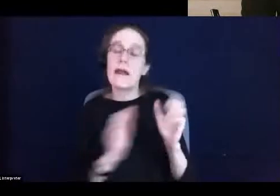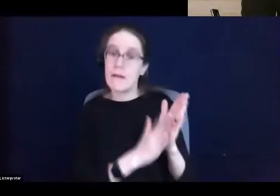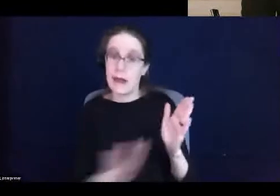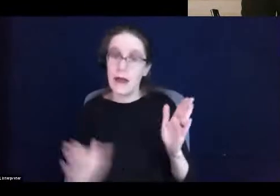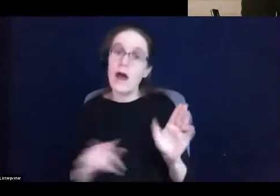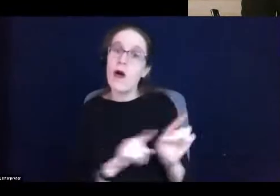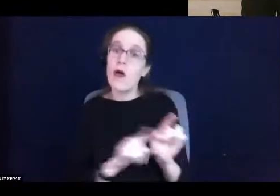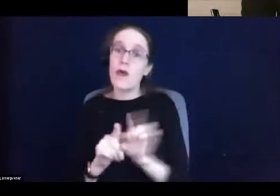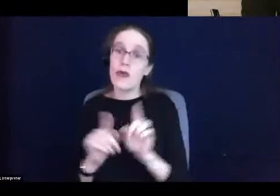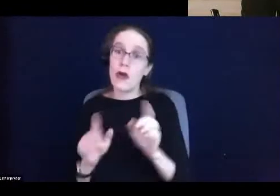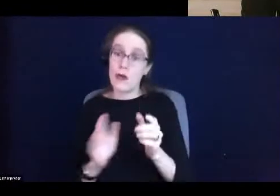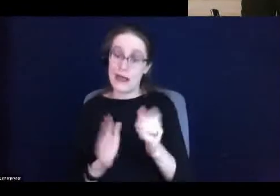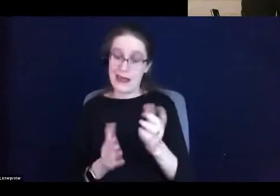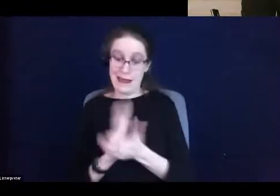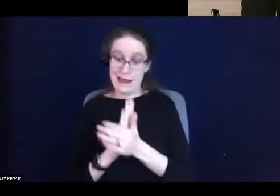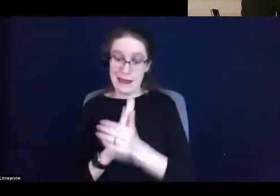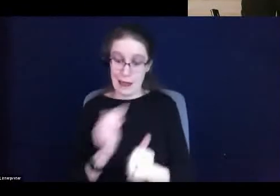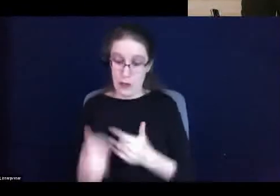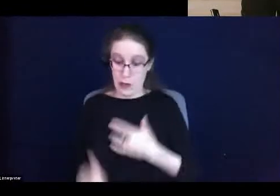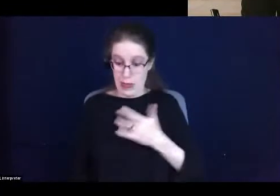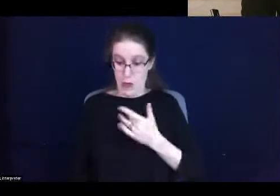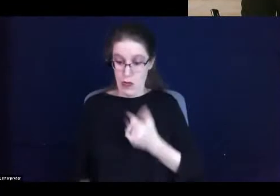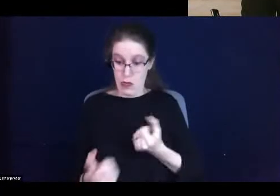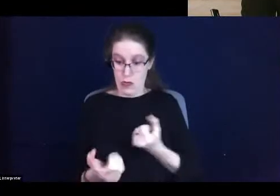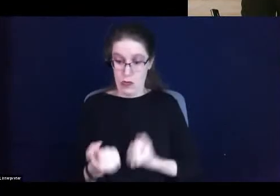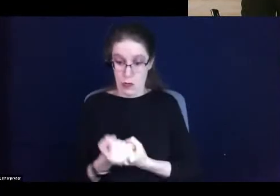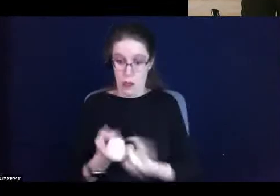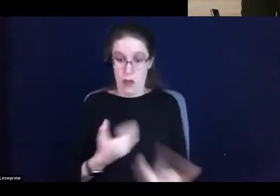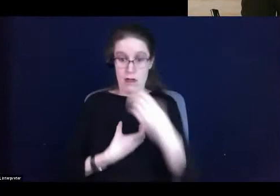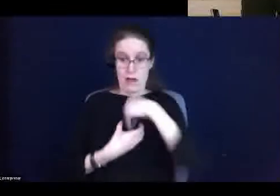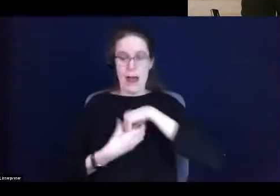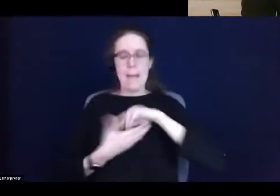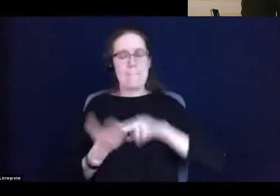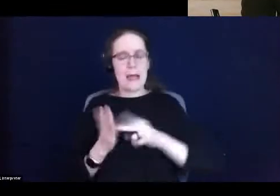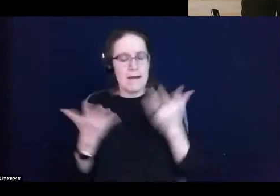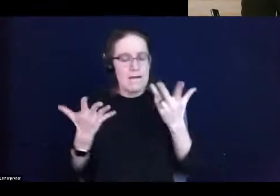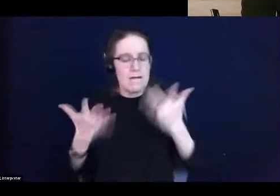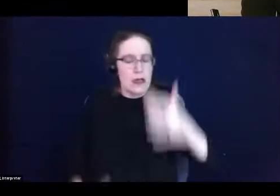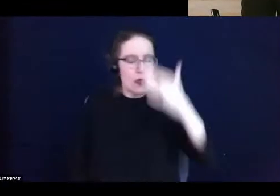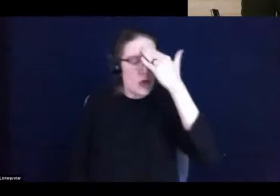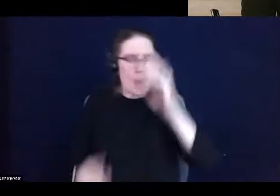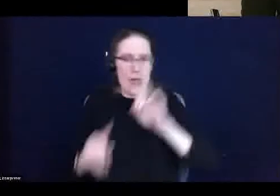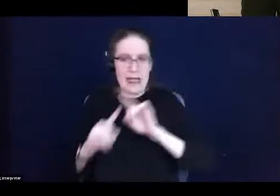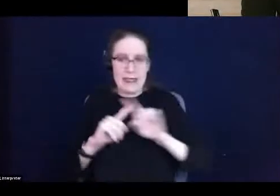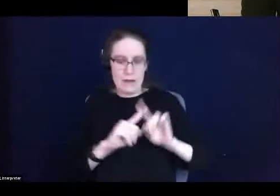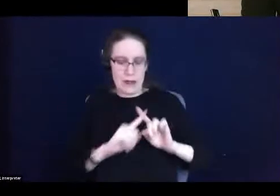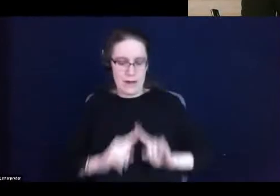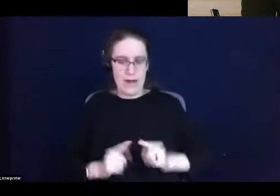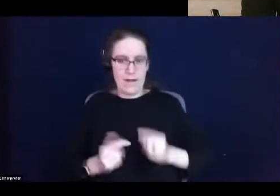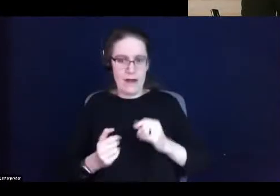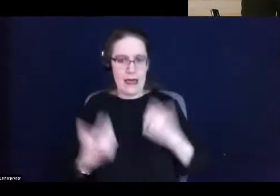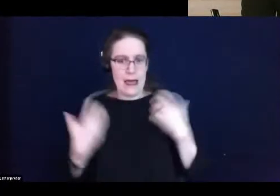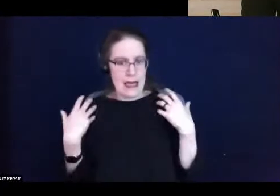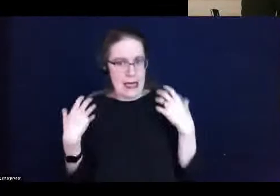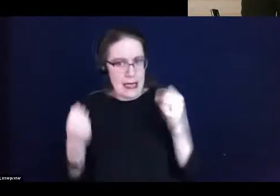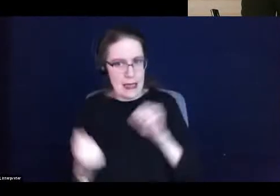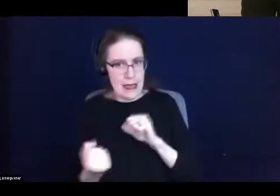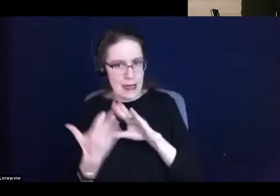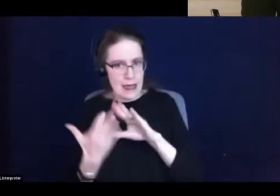support have vast knowledge of different healing modalities and how to access them.